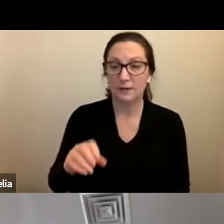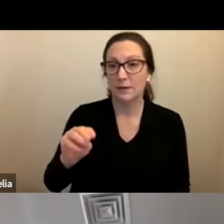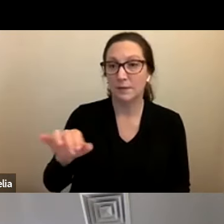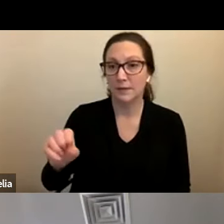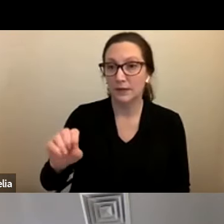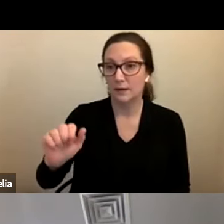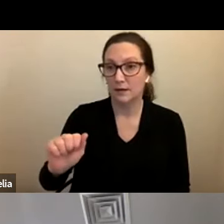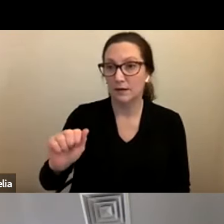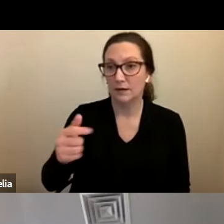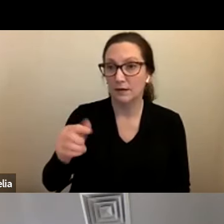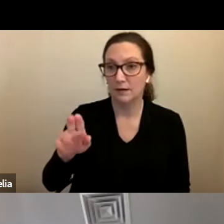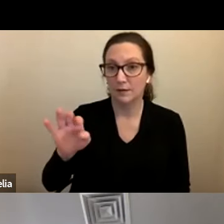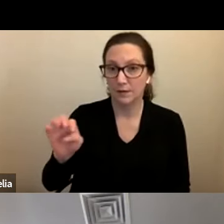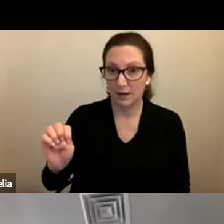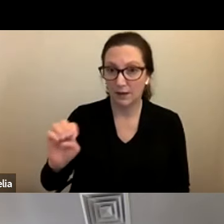Aguirre,